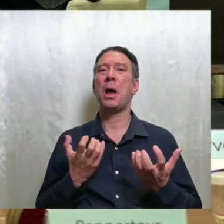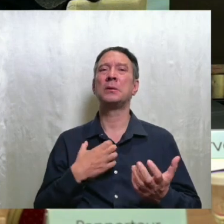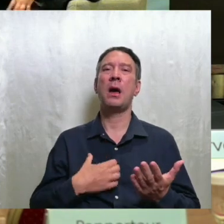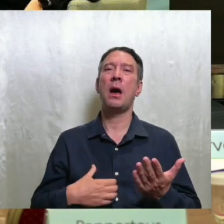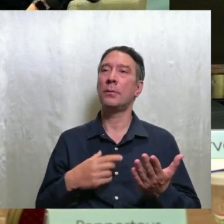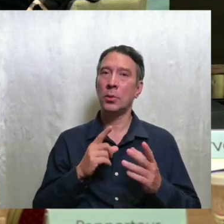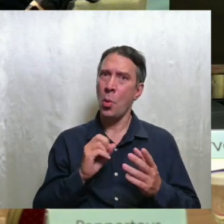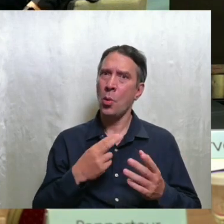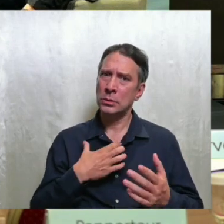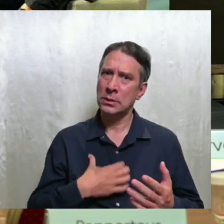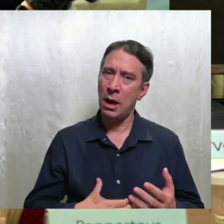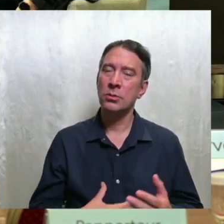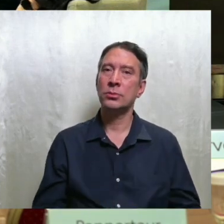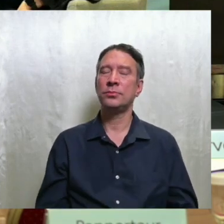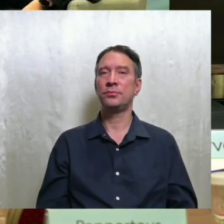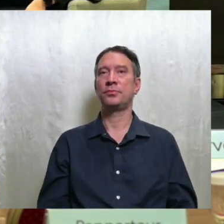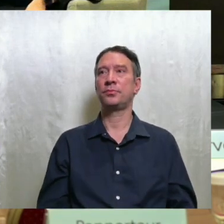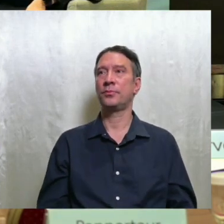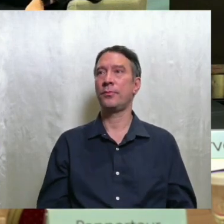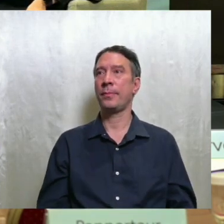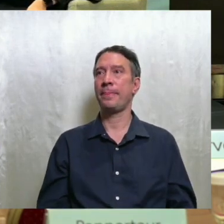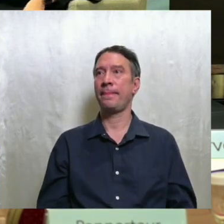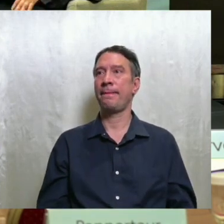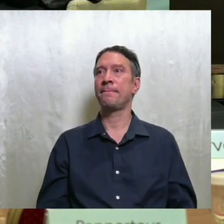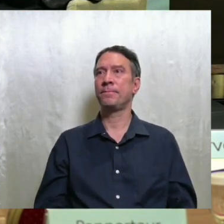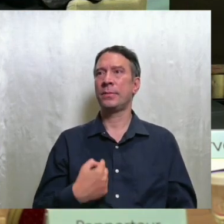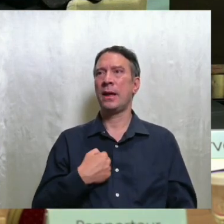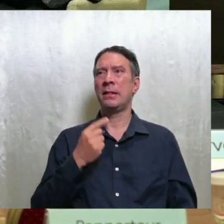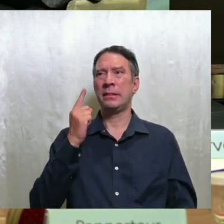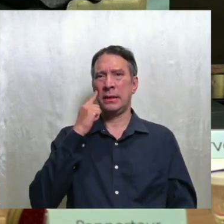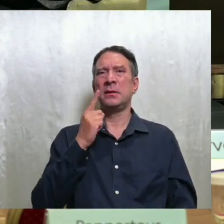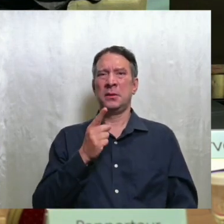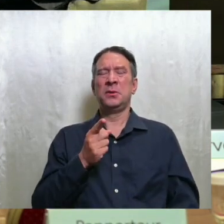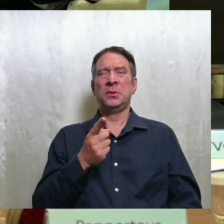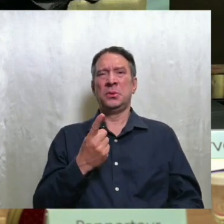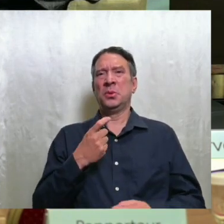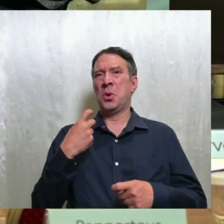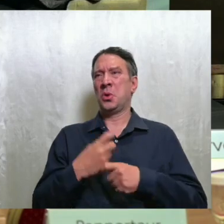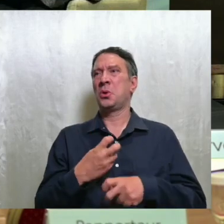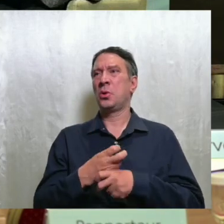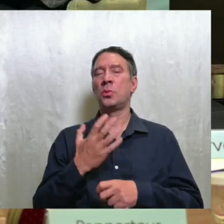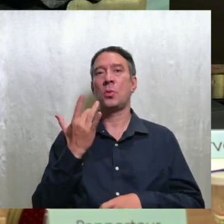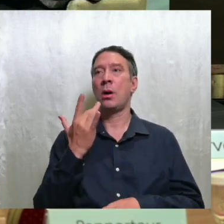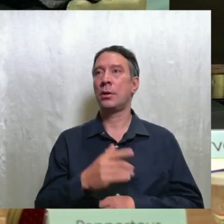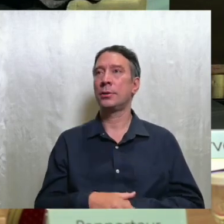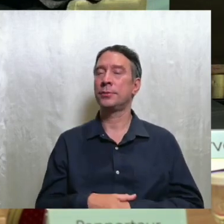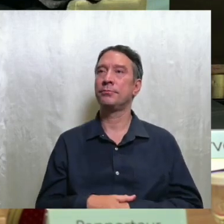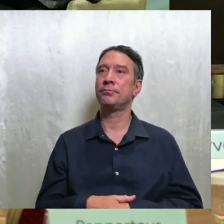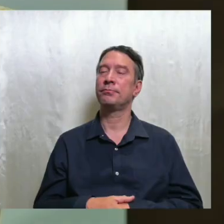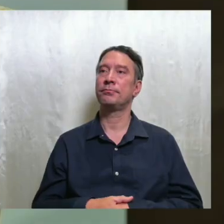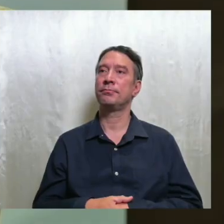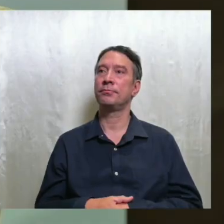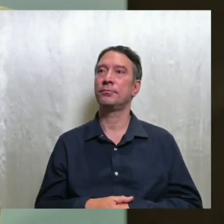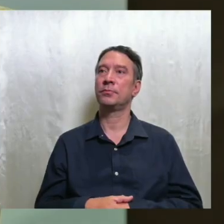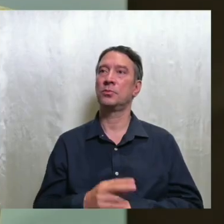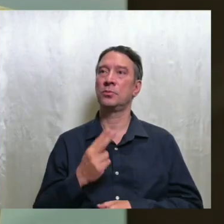That's a tough question because it really depends on maybe the local scenario, like what issues